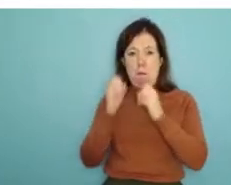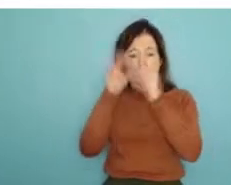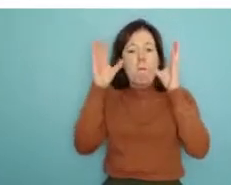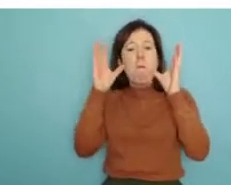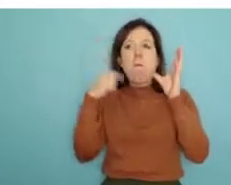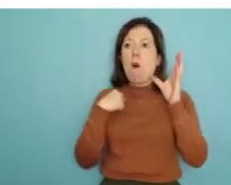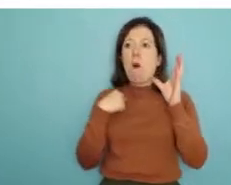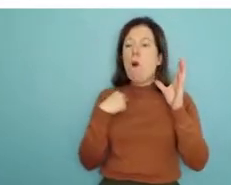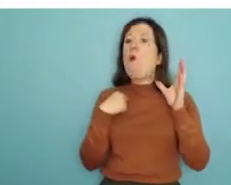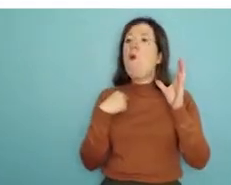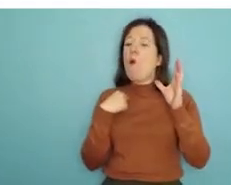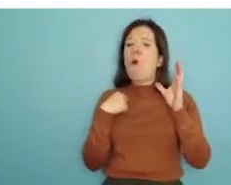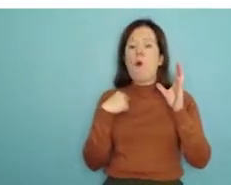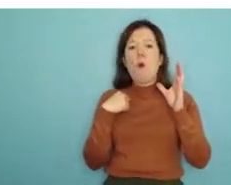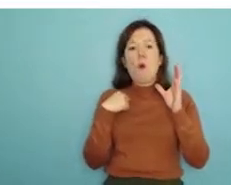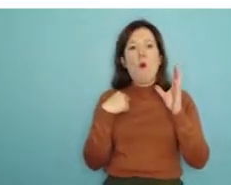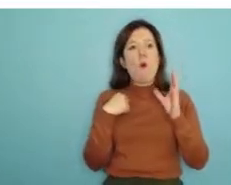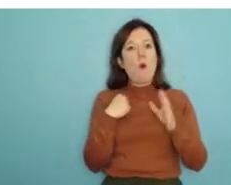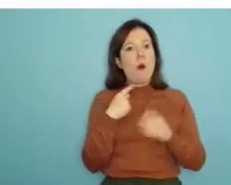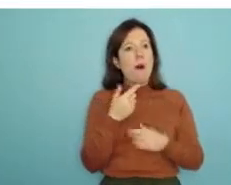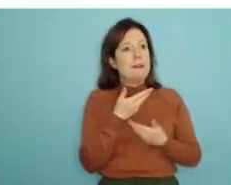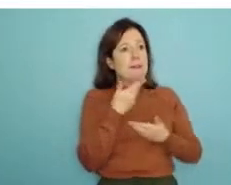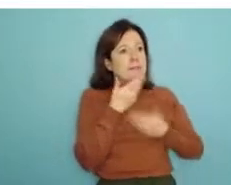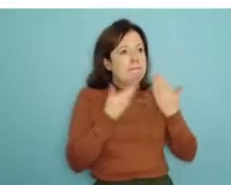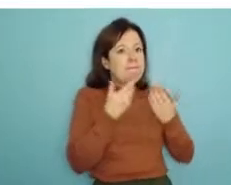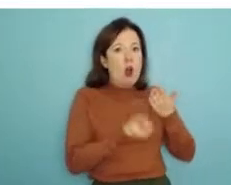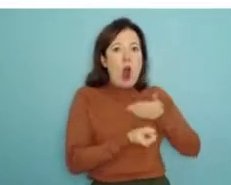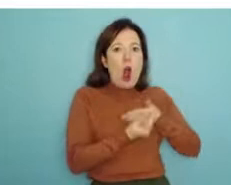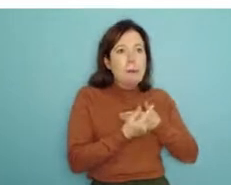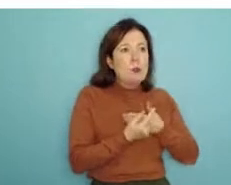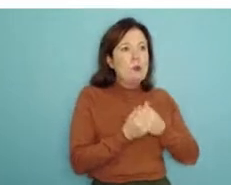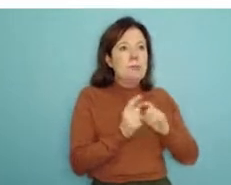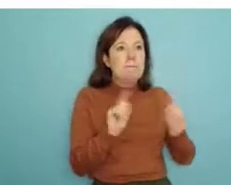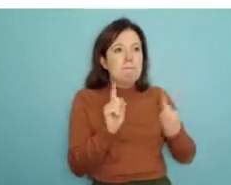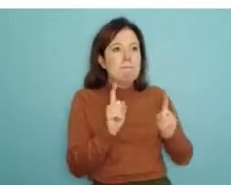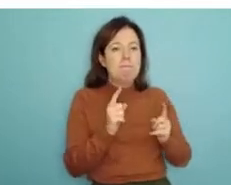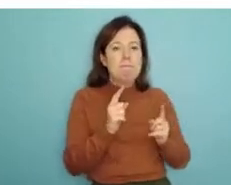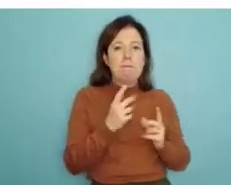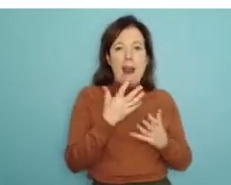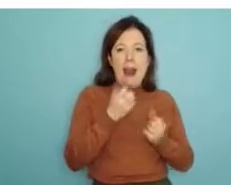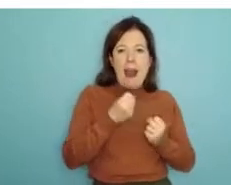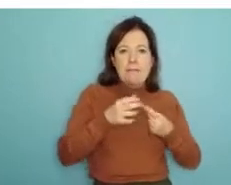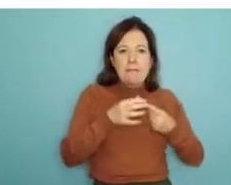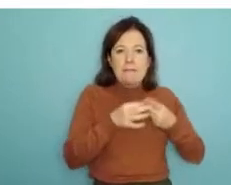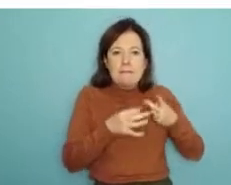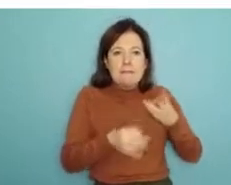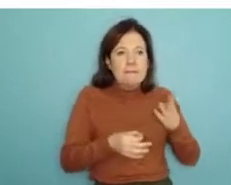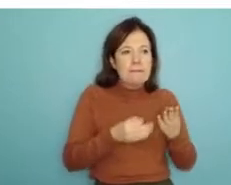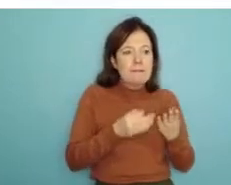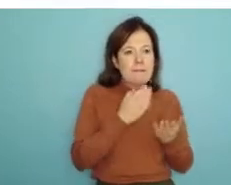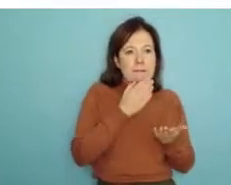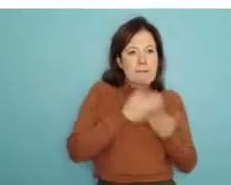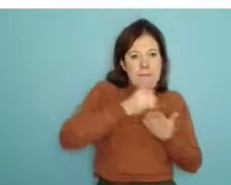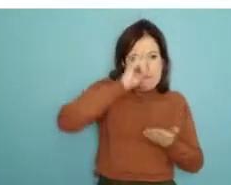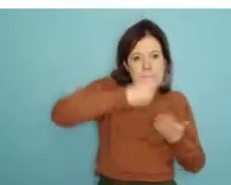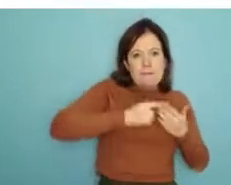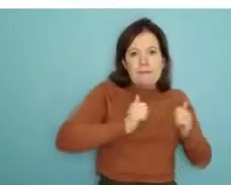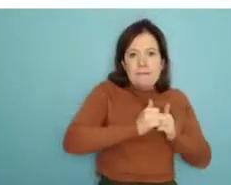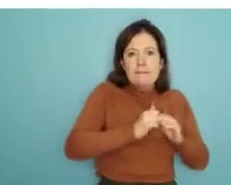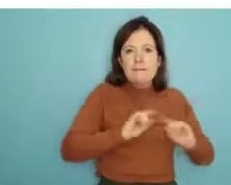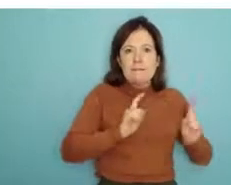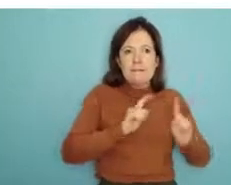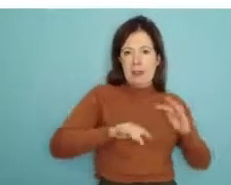present opportunities to people and what factors might be influencing the decisions that get made. So that really fired